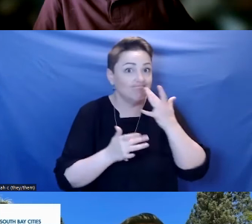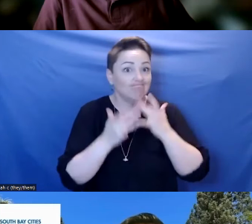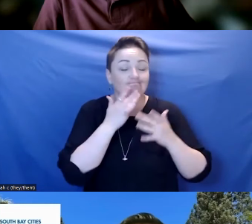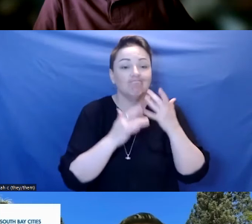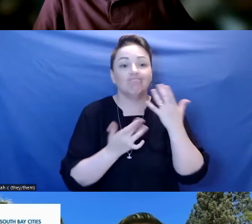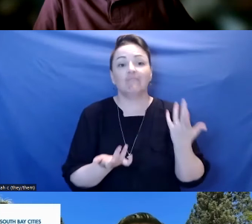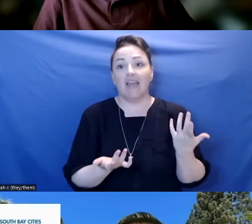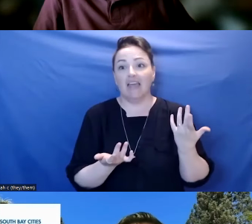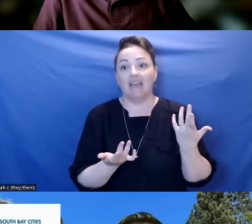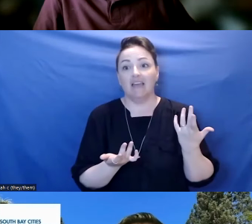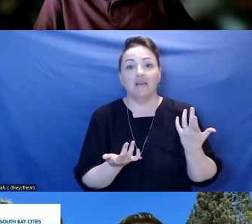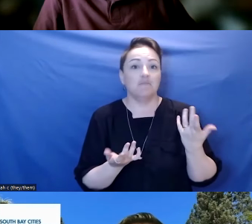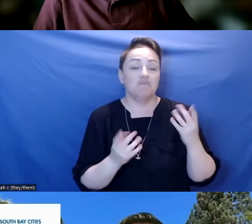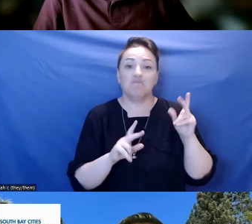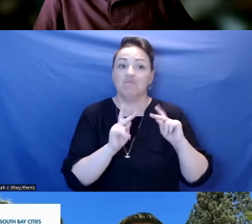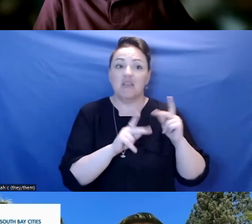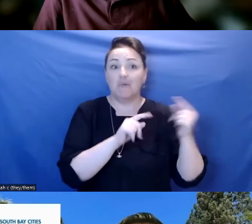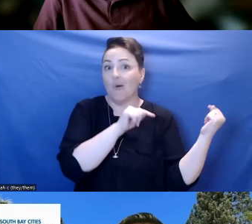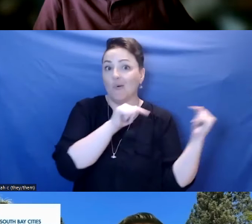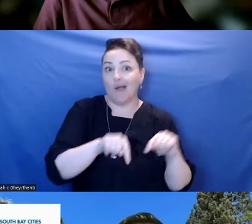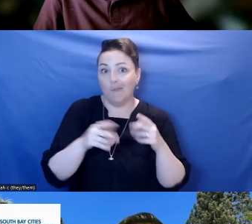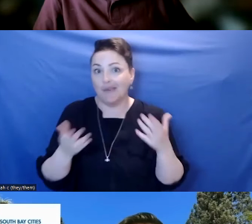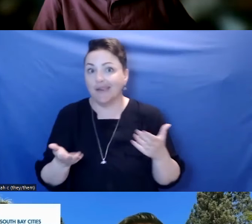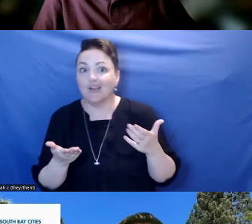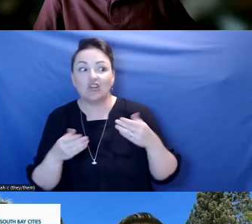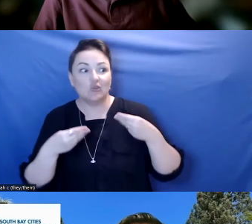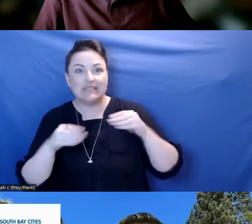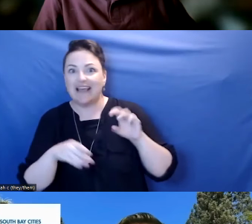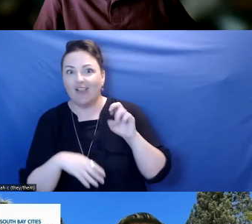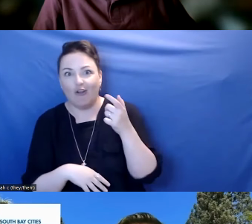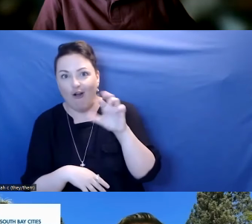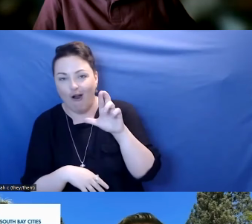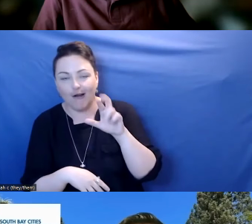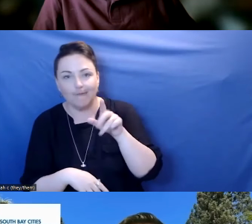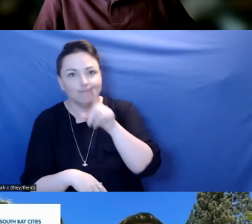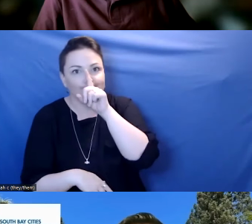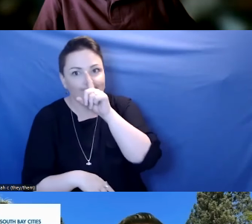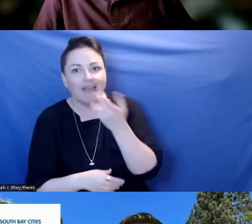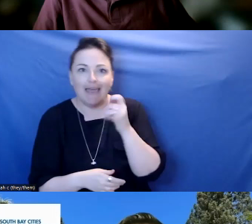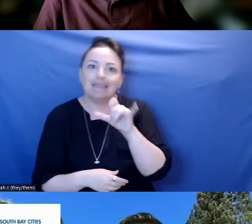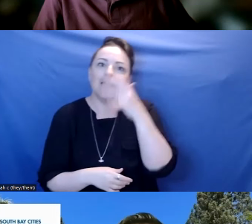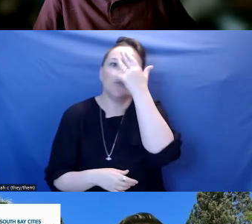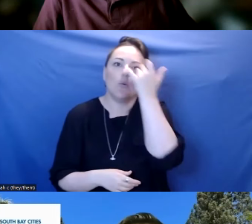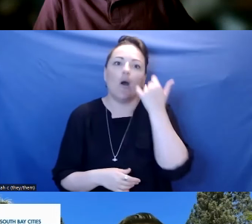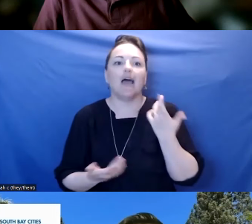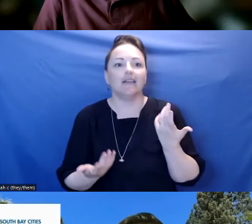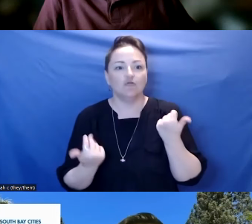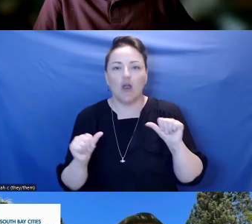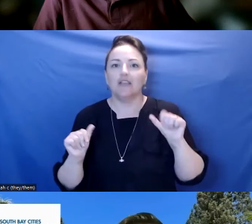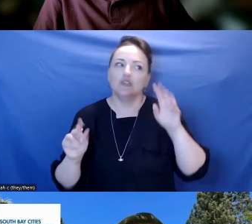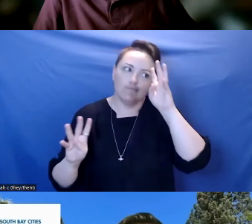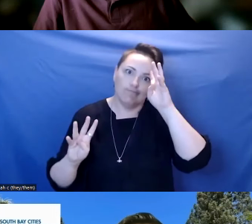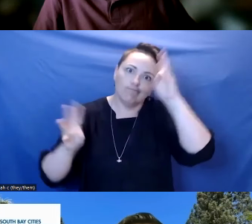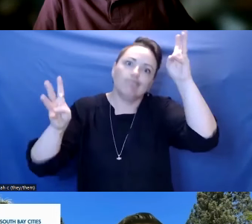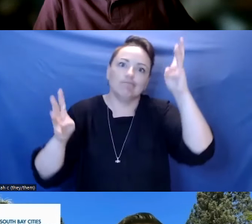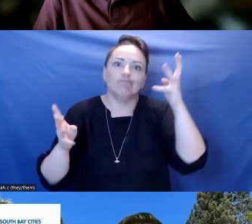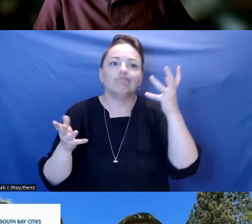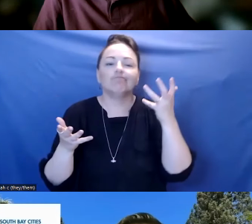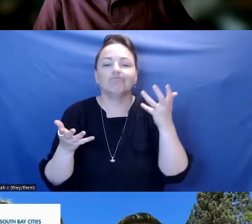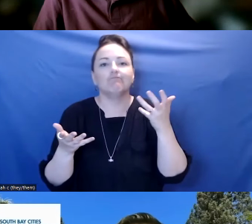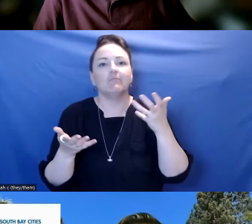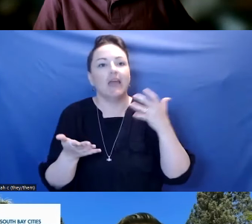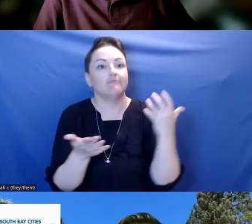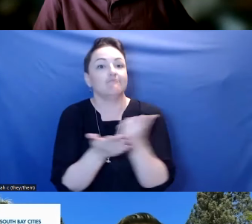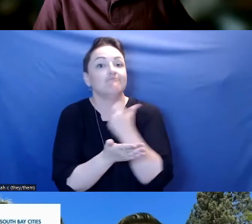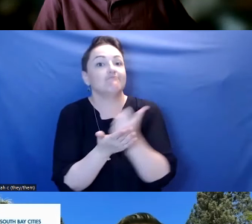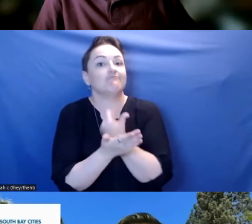sells a car, and that's why we're looking at other innovations such as the local travel network. We're just trying to be realistic with the resources we've got.